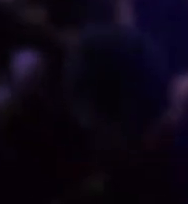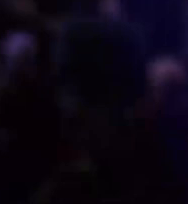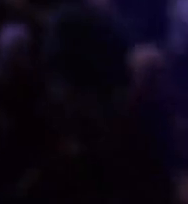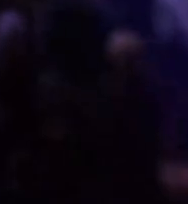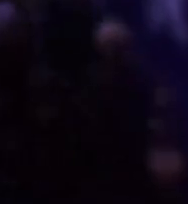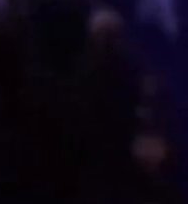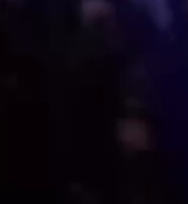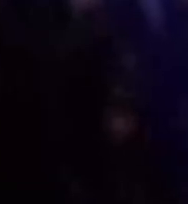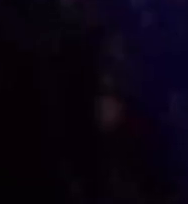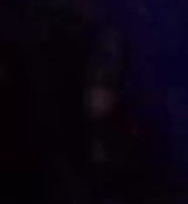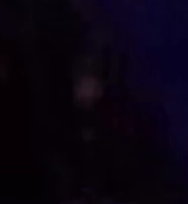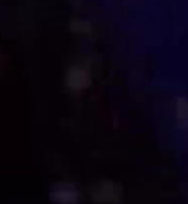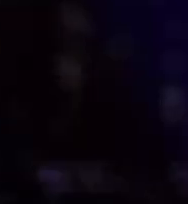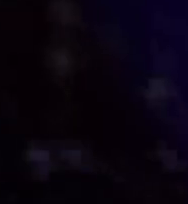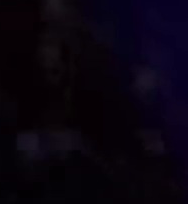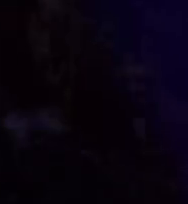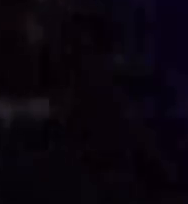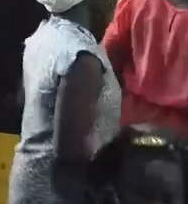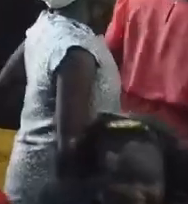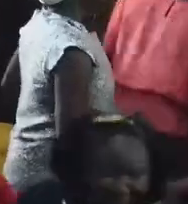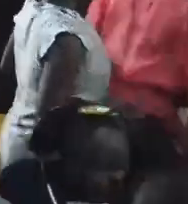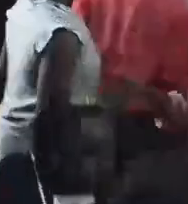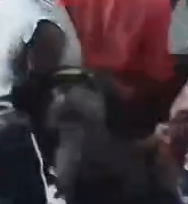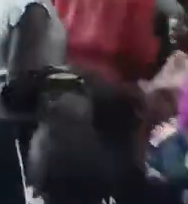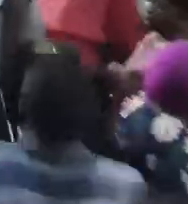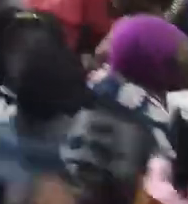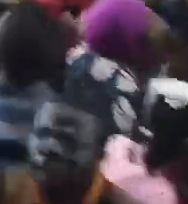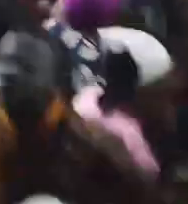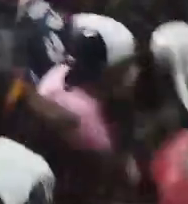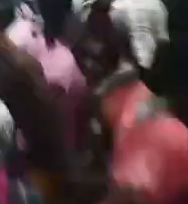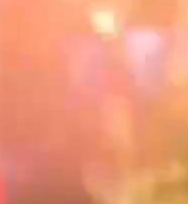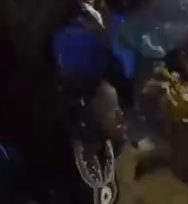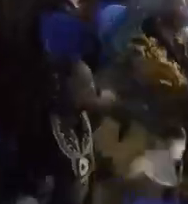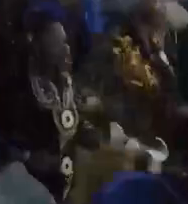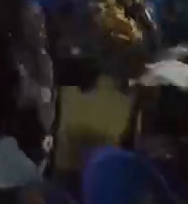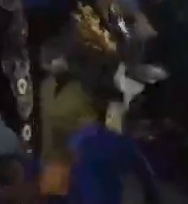September 11 it was Sunday September 17 odo yi ni testimony ba ko gbi lojo ojumo